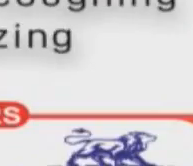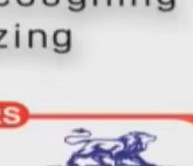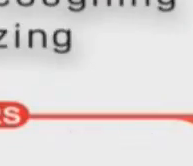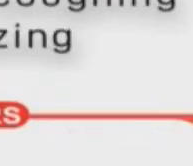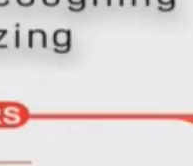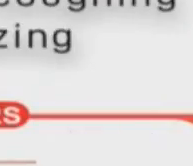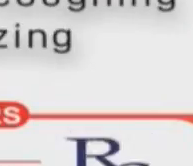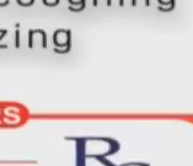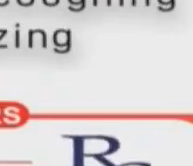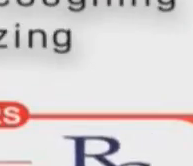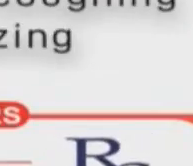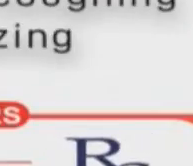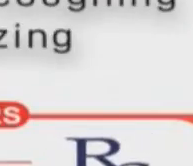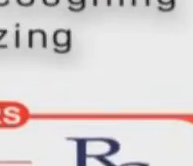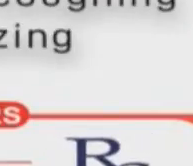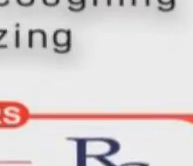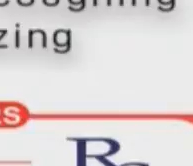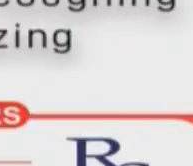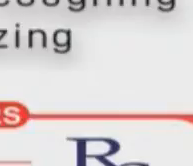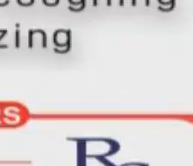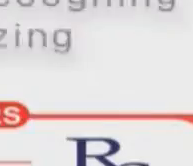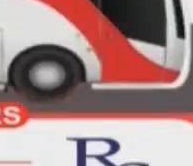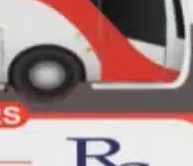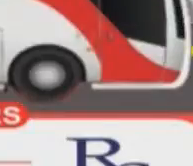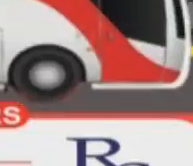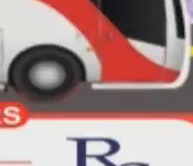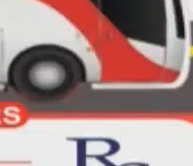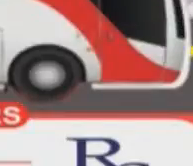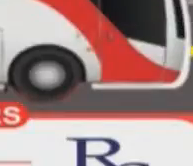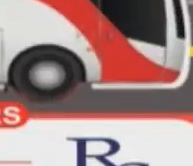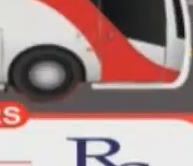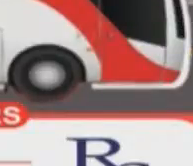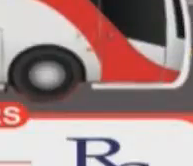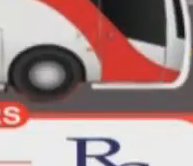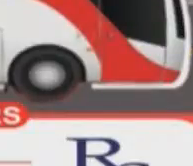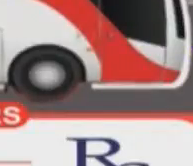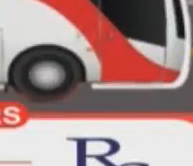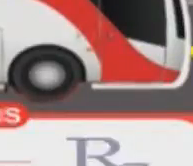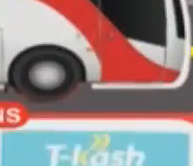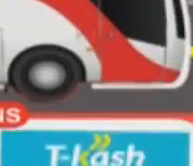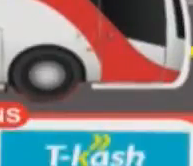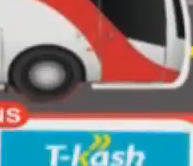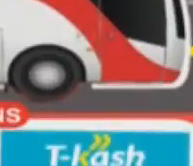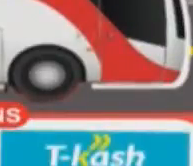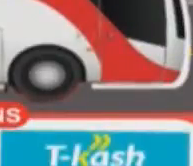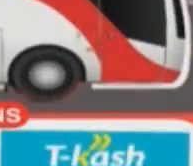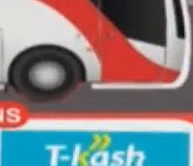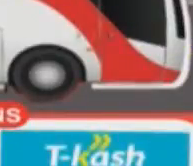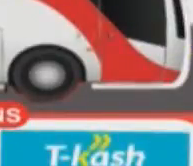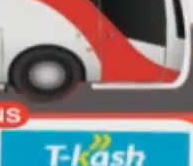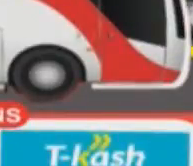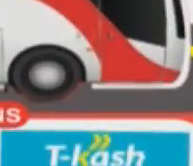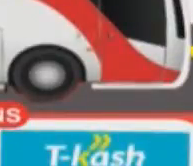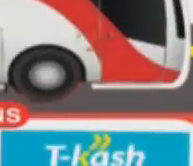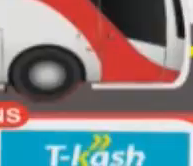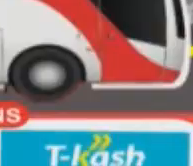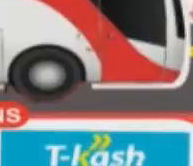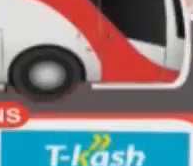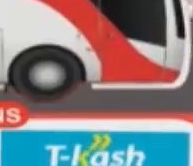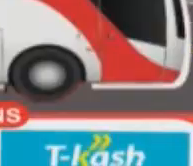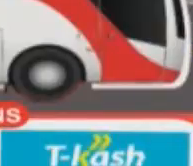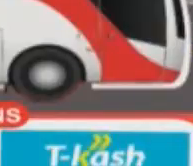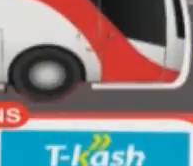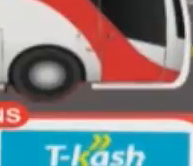distance always, and sneeze or cough into your elbow. Book your ticket online via iAbiri and use our cashless